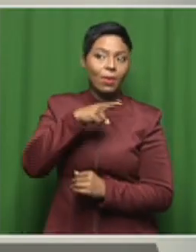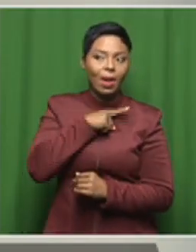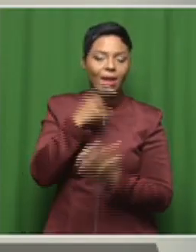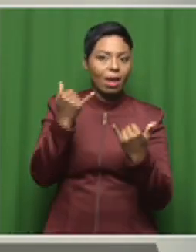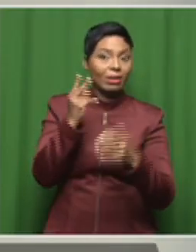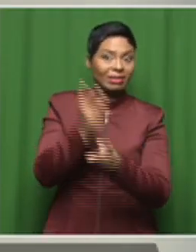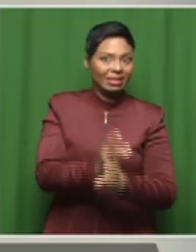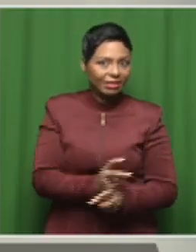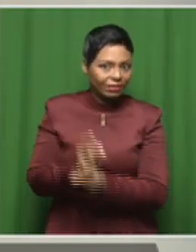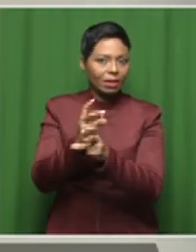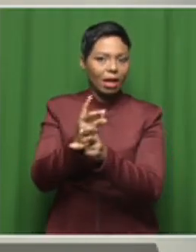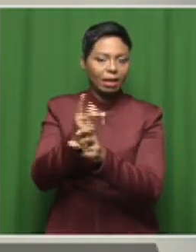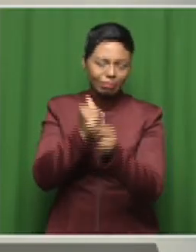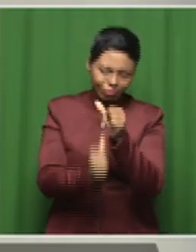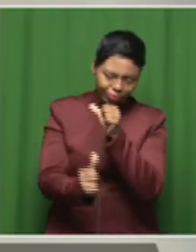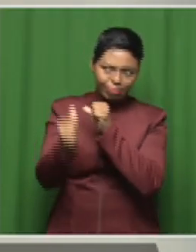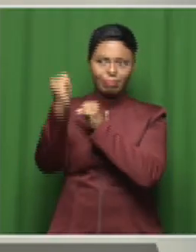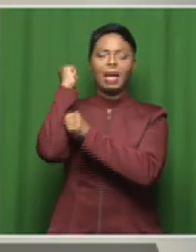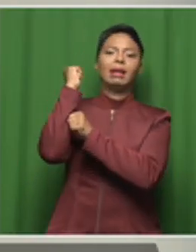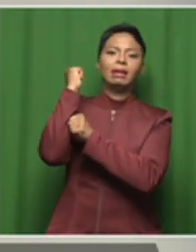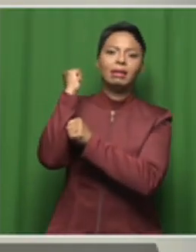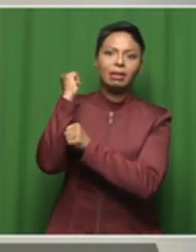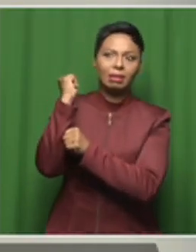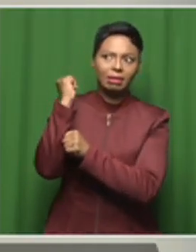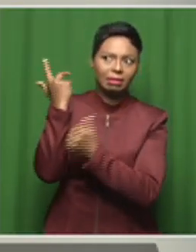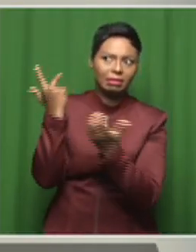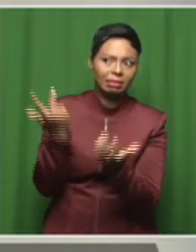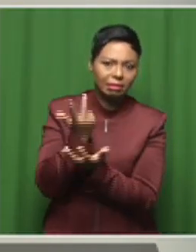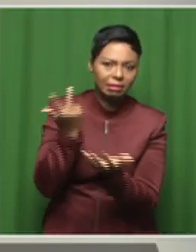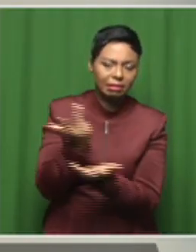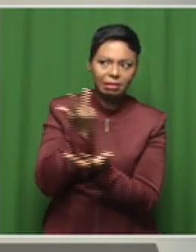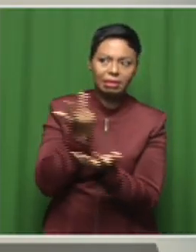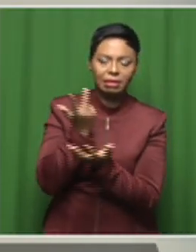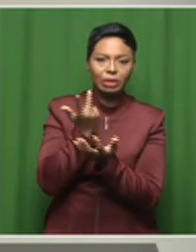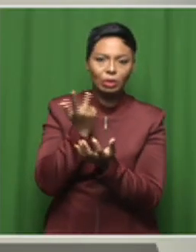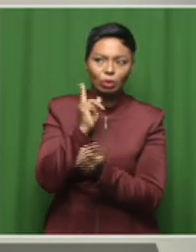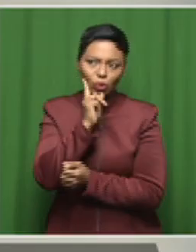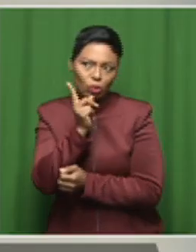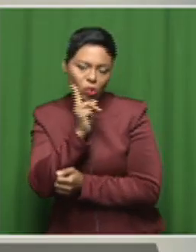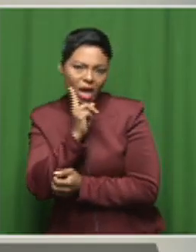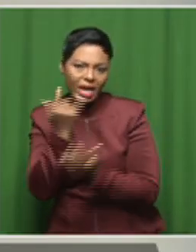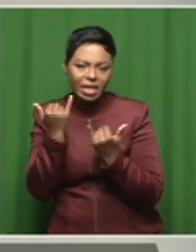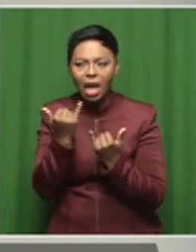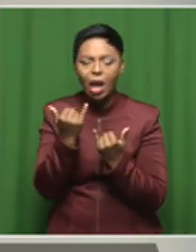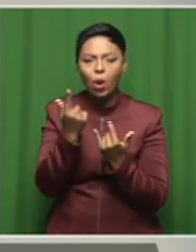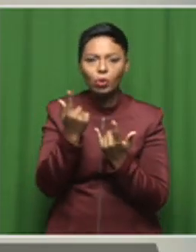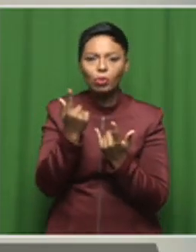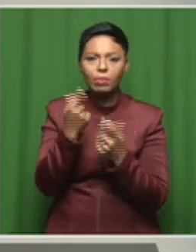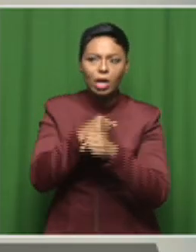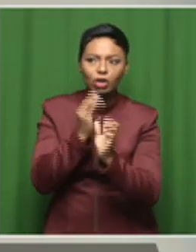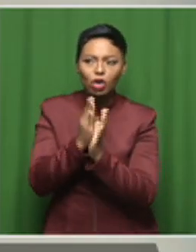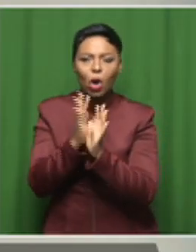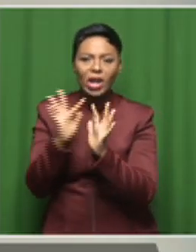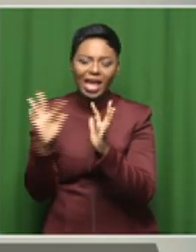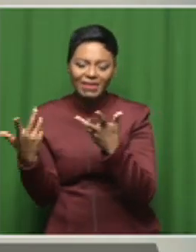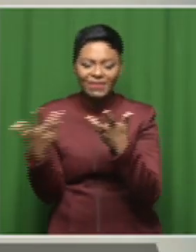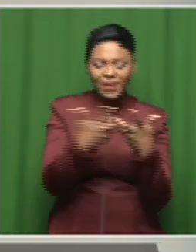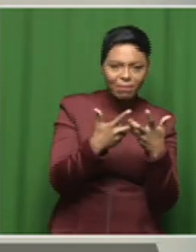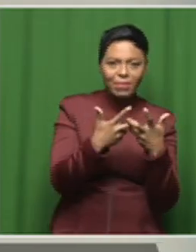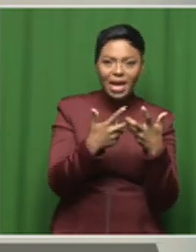difficult to go back and try to recover a 0.5%